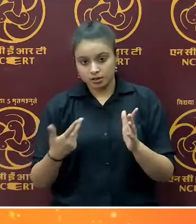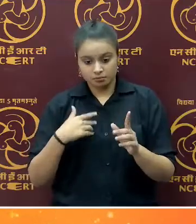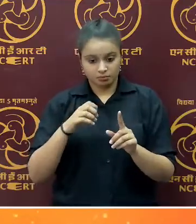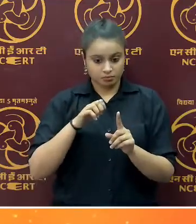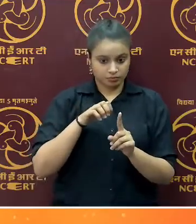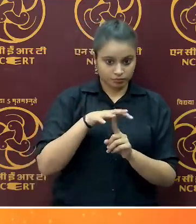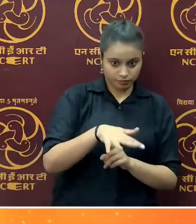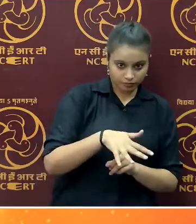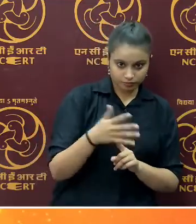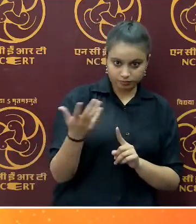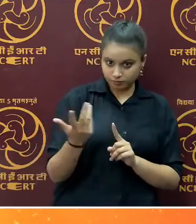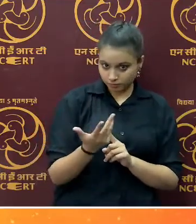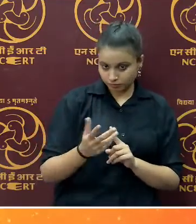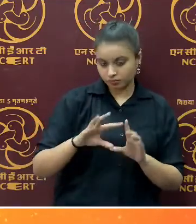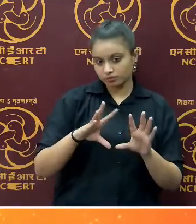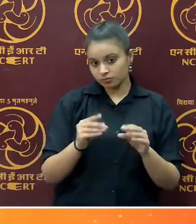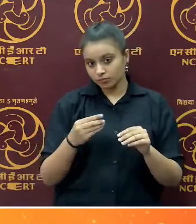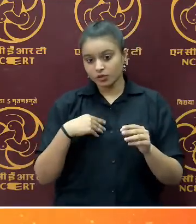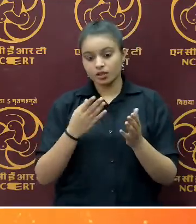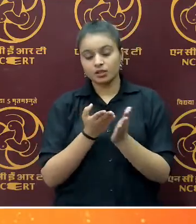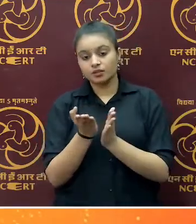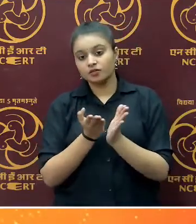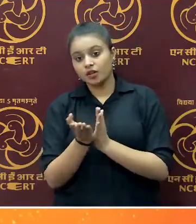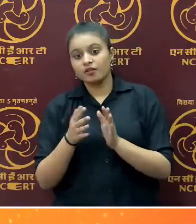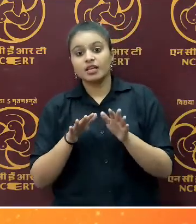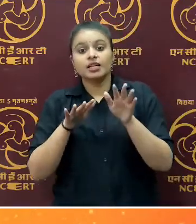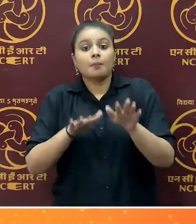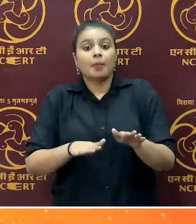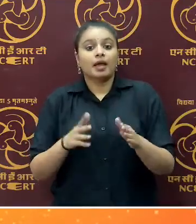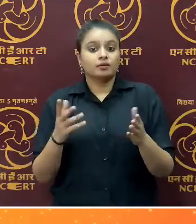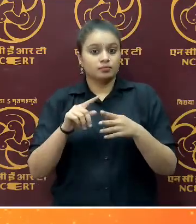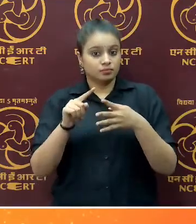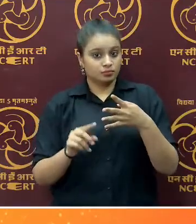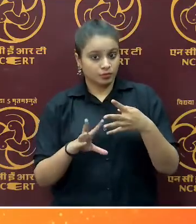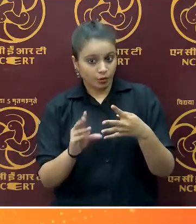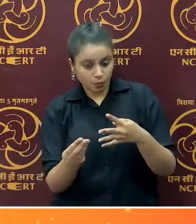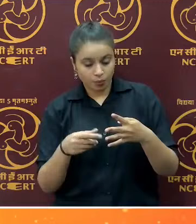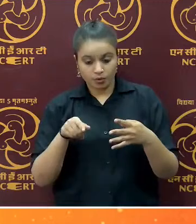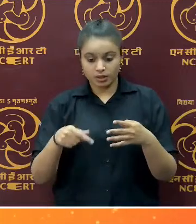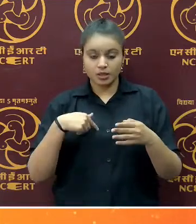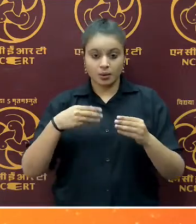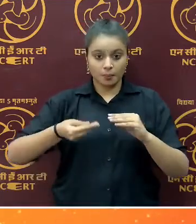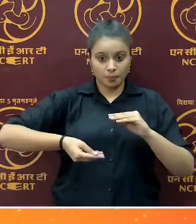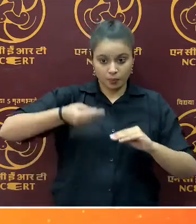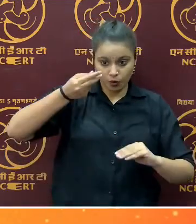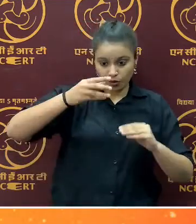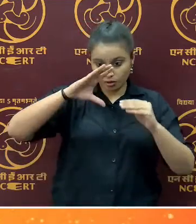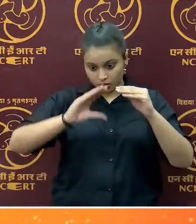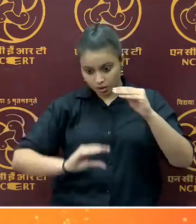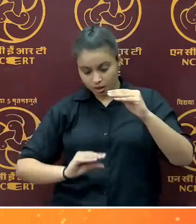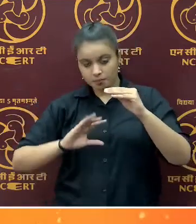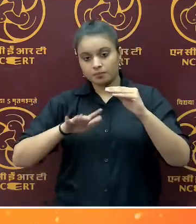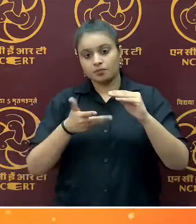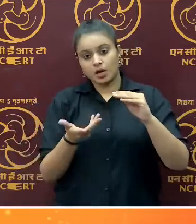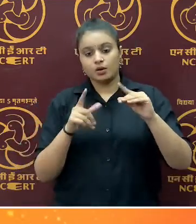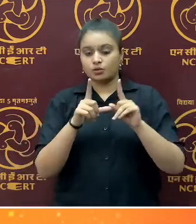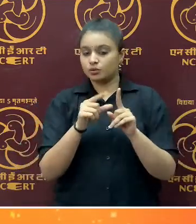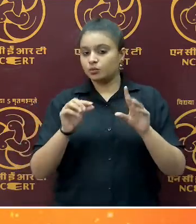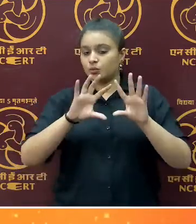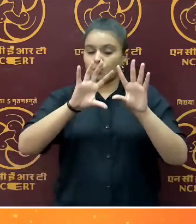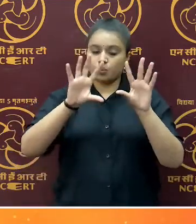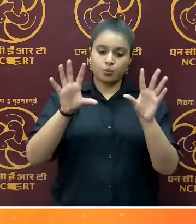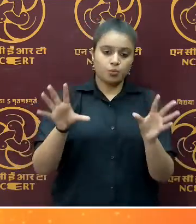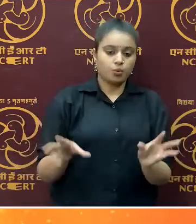effects, right, what factors it depends on, Okay. how we can increase, decrease pressure. So this